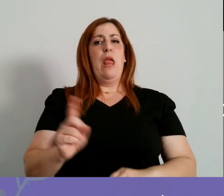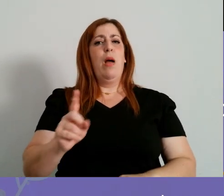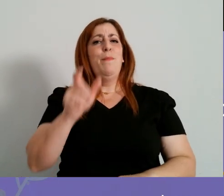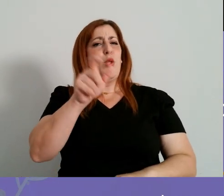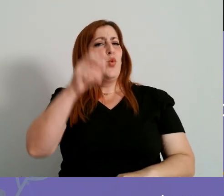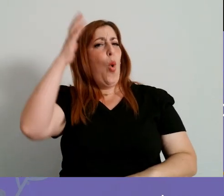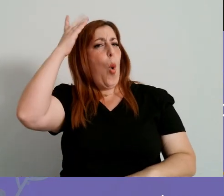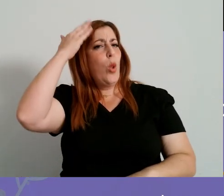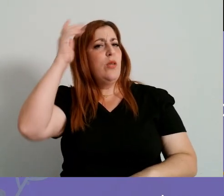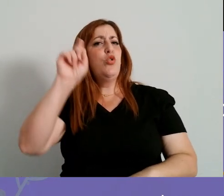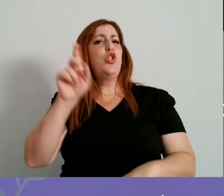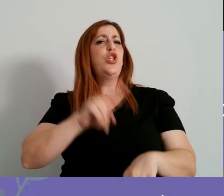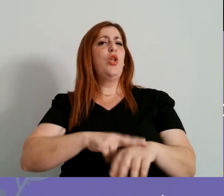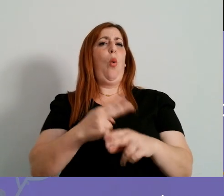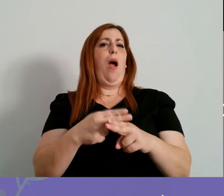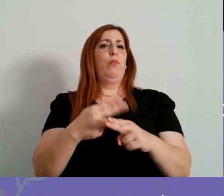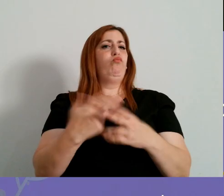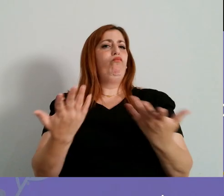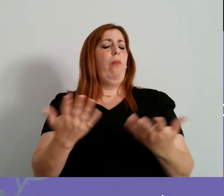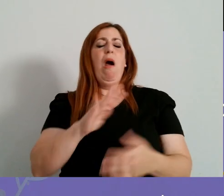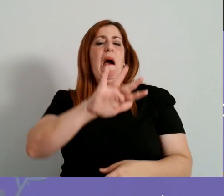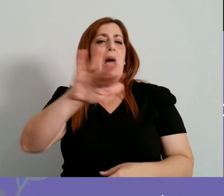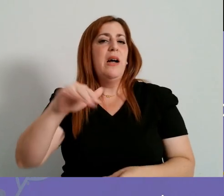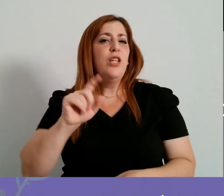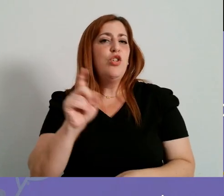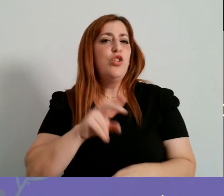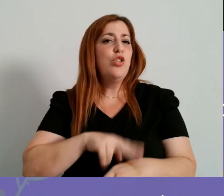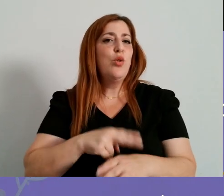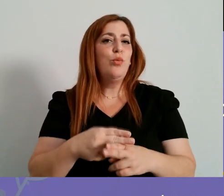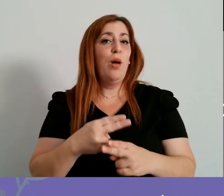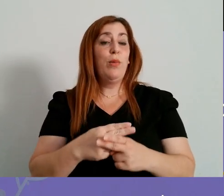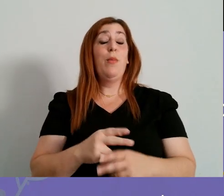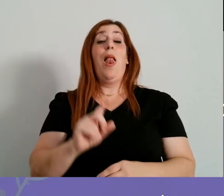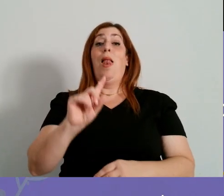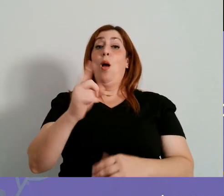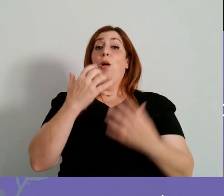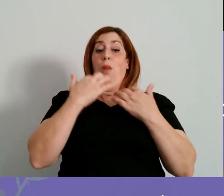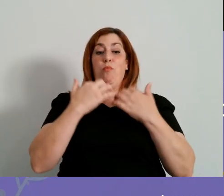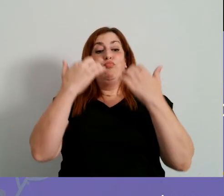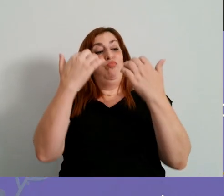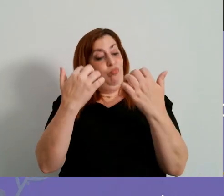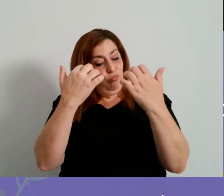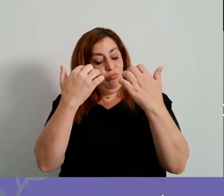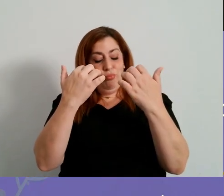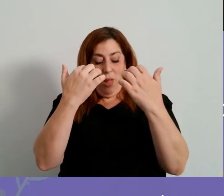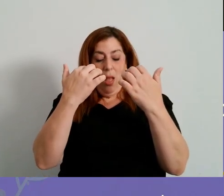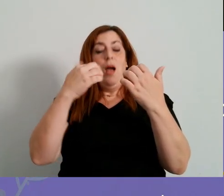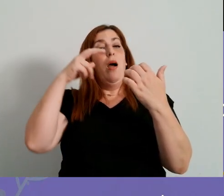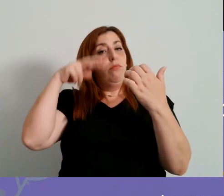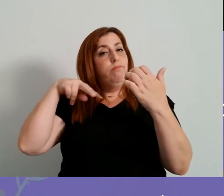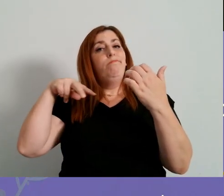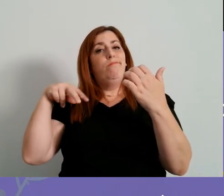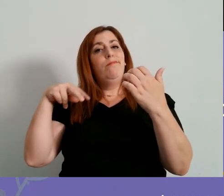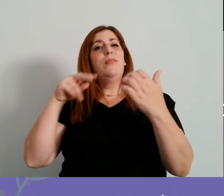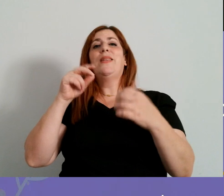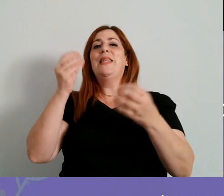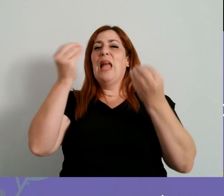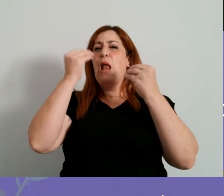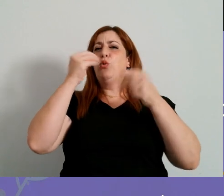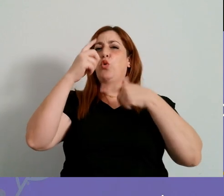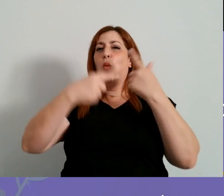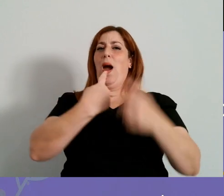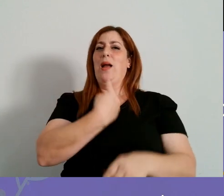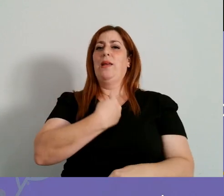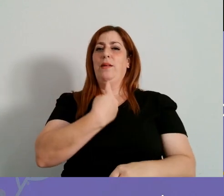So what can autistic people do? So what can we do? We have to, first of all, learn about ourselves. We have to learn about our boundaries, our preferences,